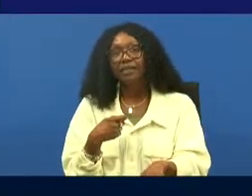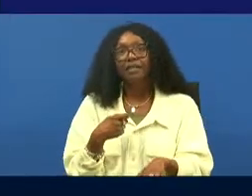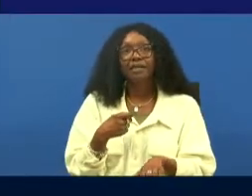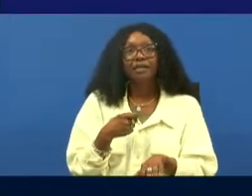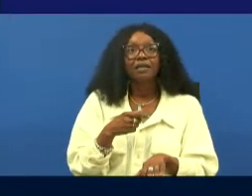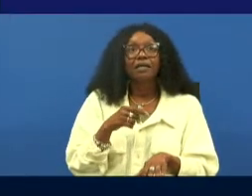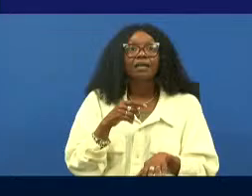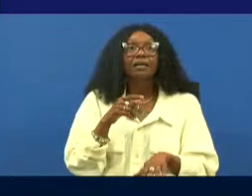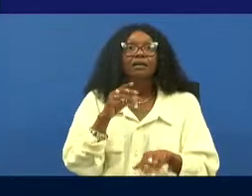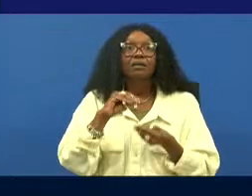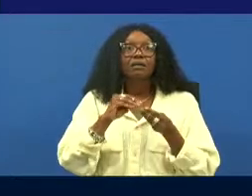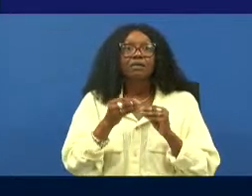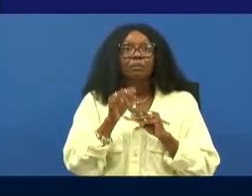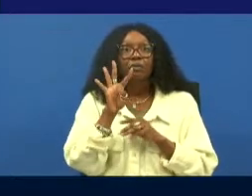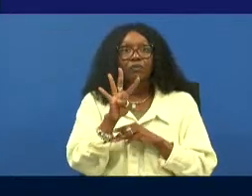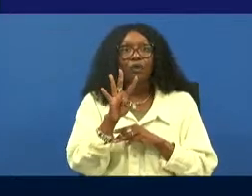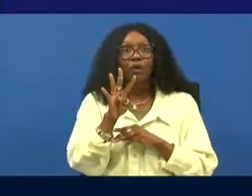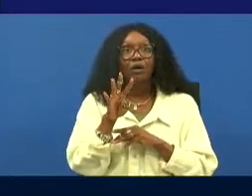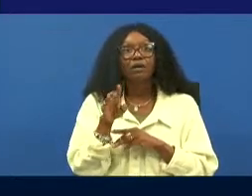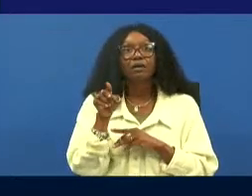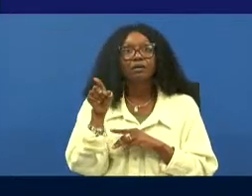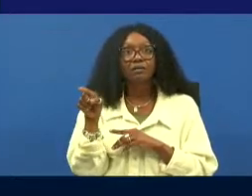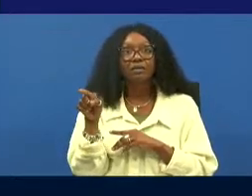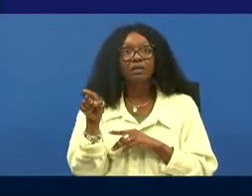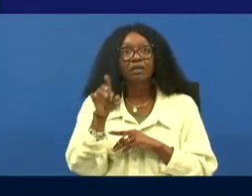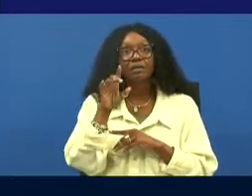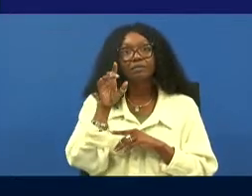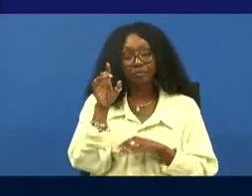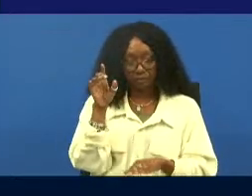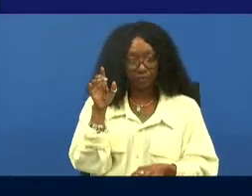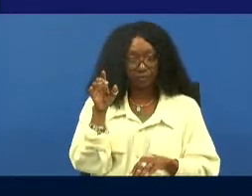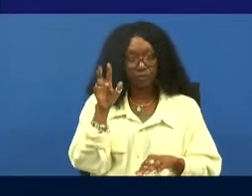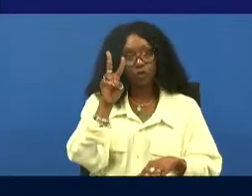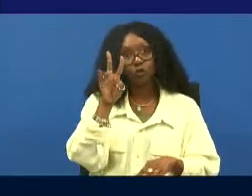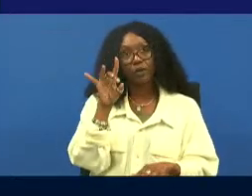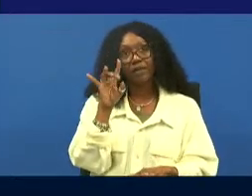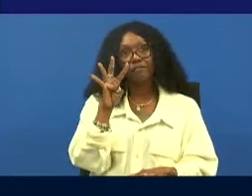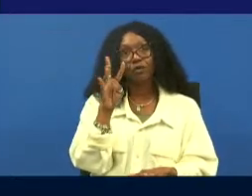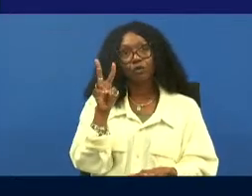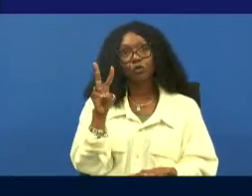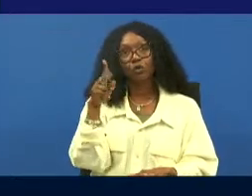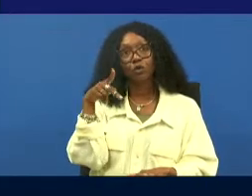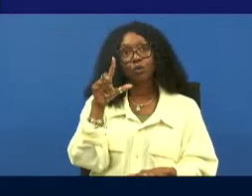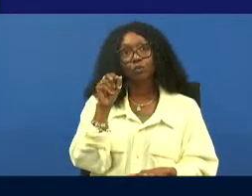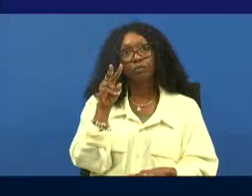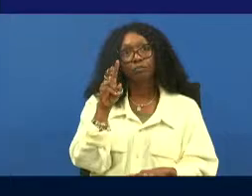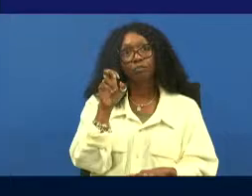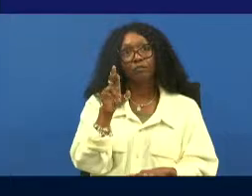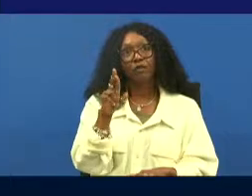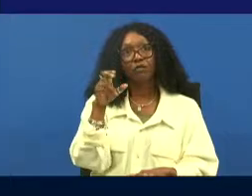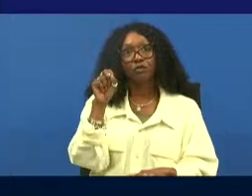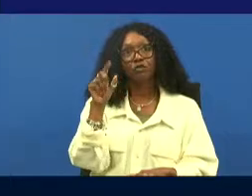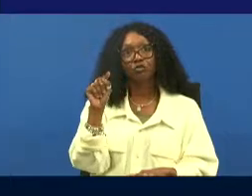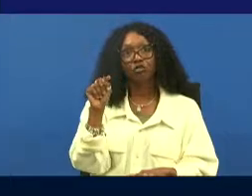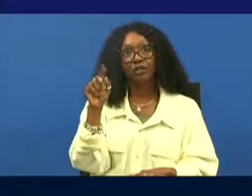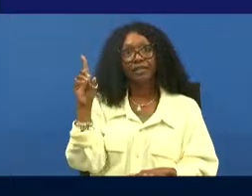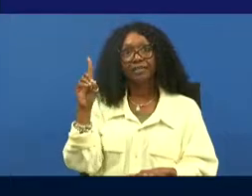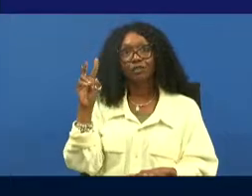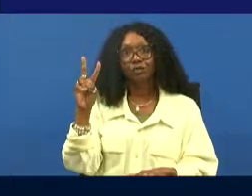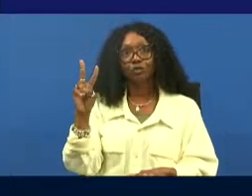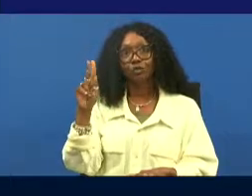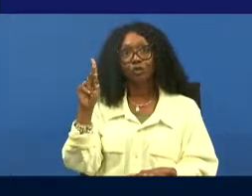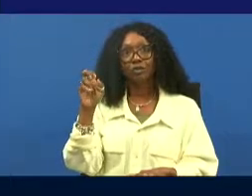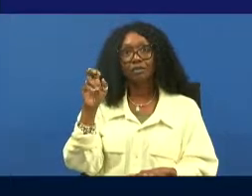Condemnation introductions. Number 4, Willie Hawkins and Ellen Hawkins, 2842 Plover Street, Council District 2,